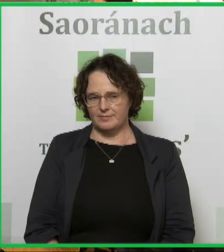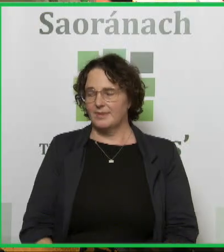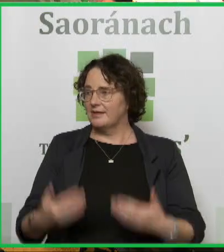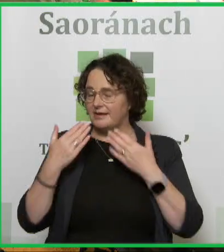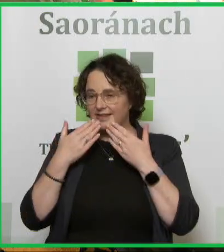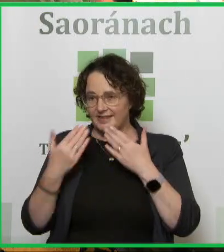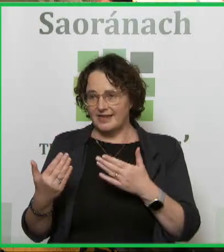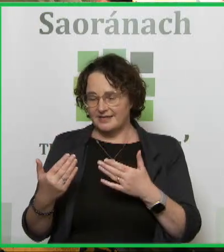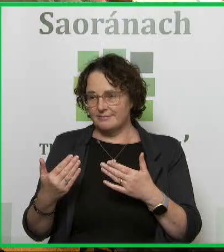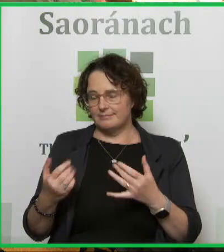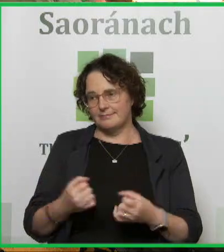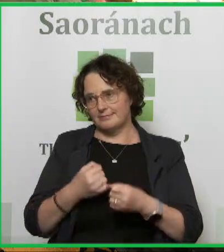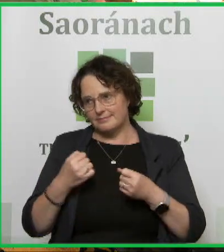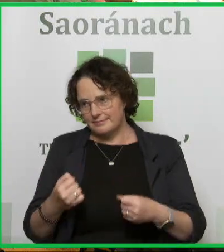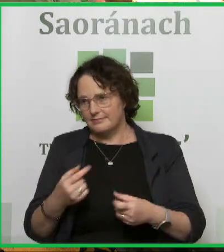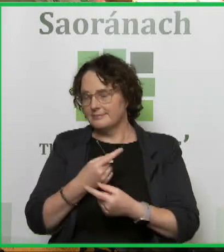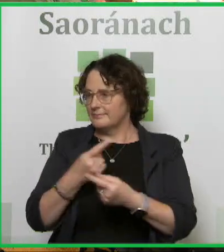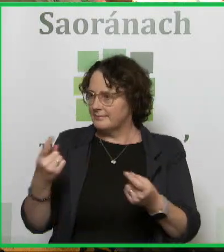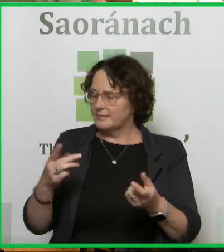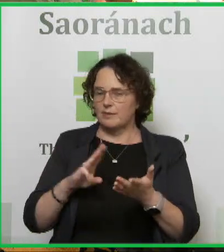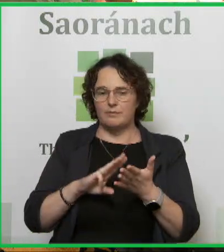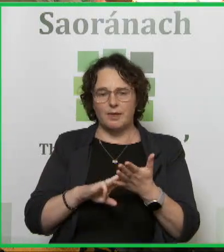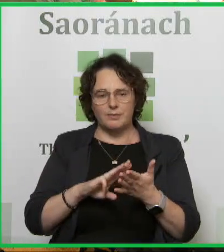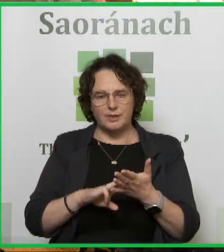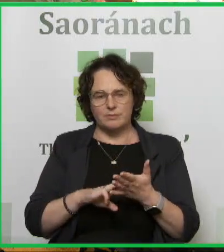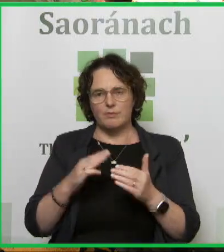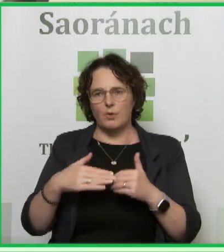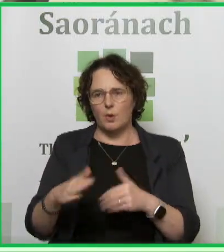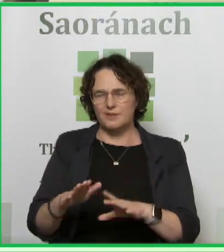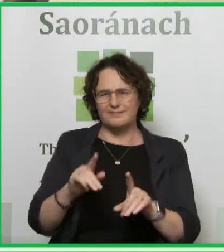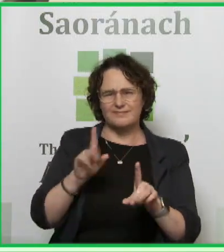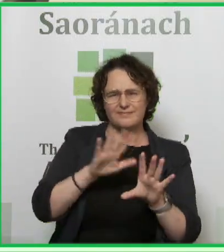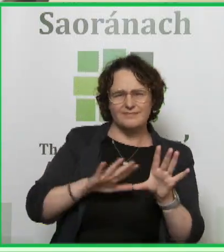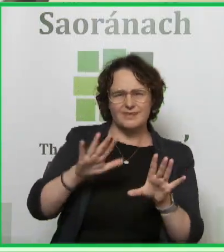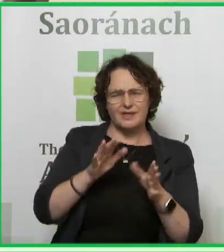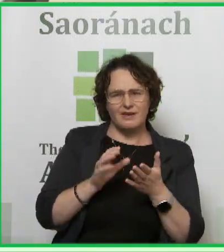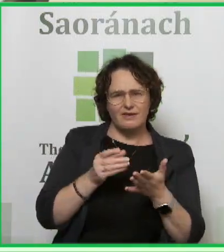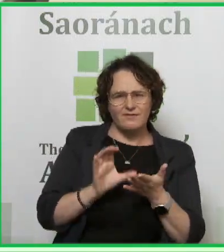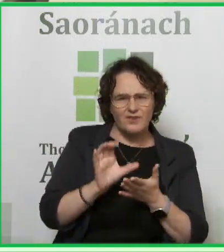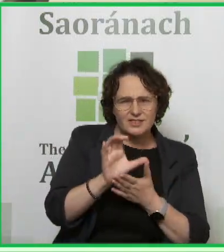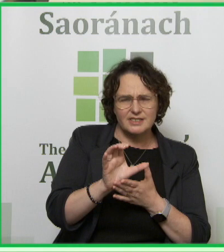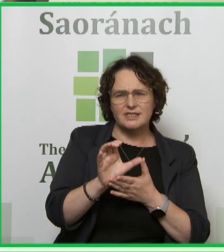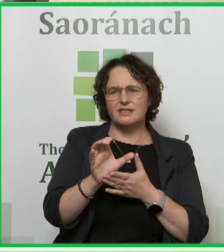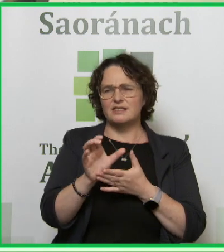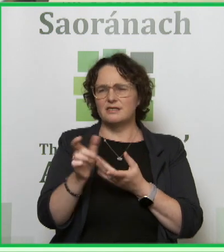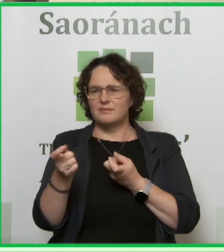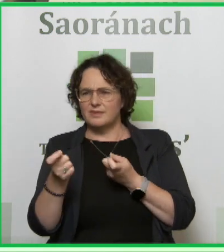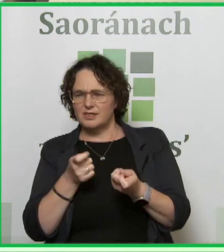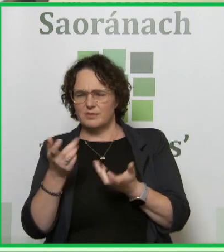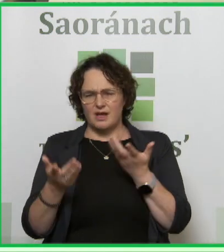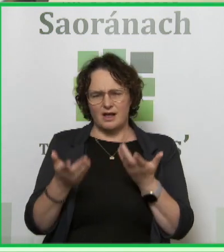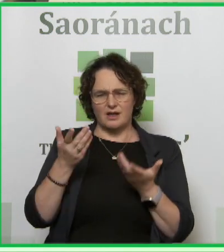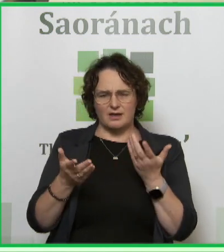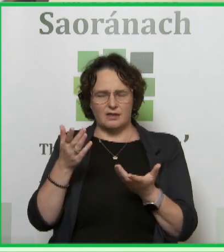Thanks, Jim. And I know there's been a strong desire from the members to get a greater understanding of the funding and the governance and the oversight. And I know Jim has provided